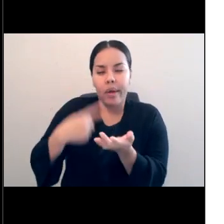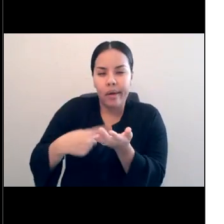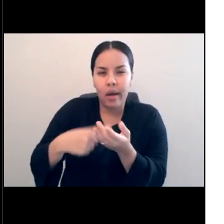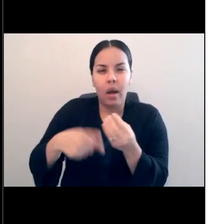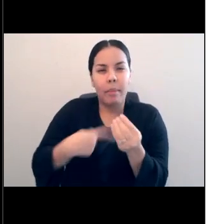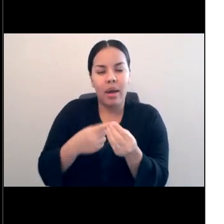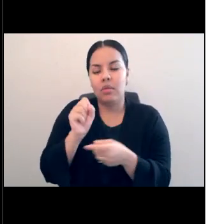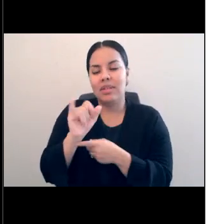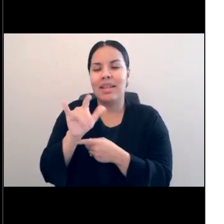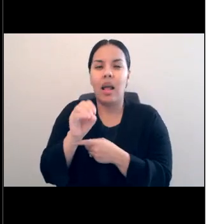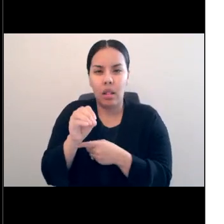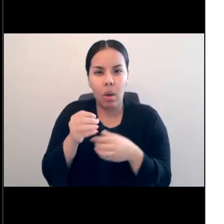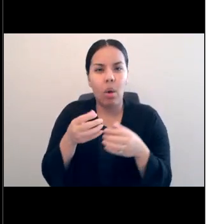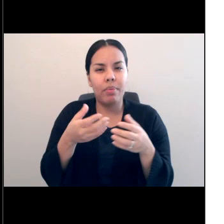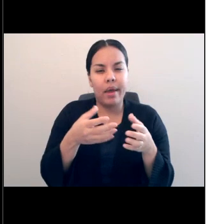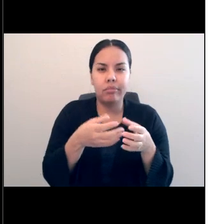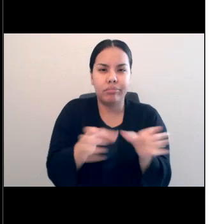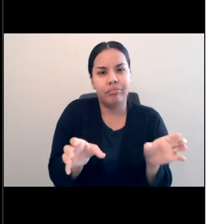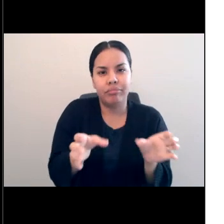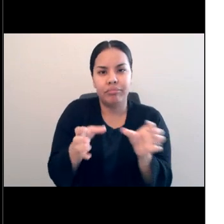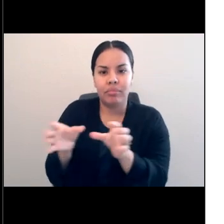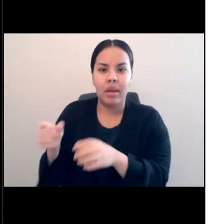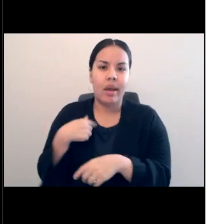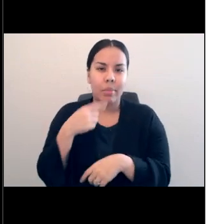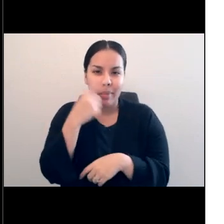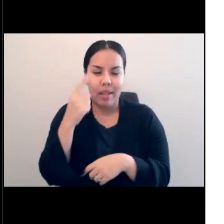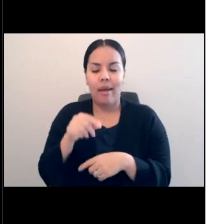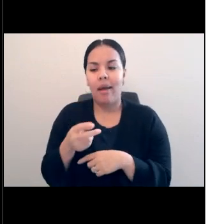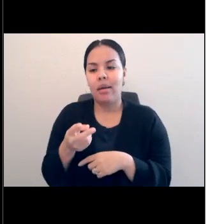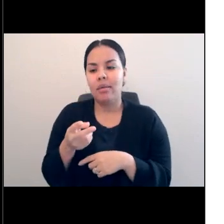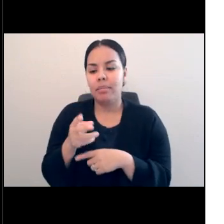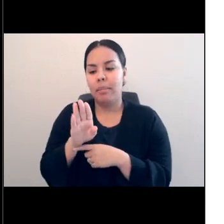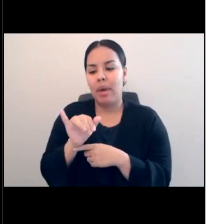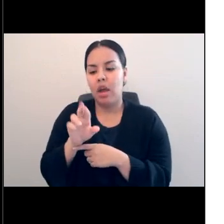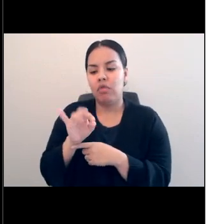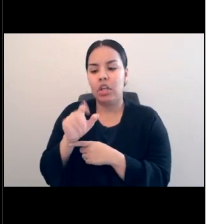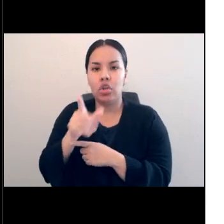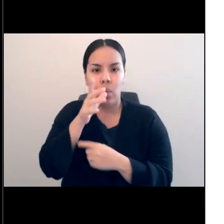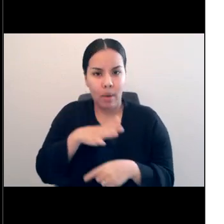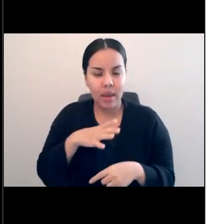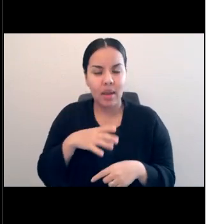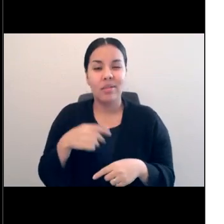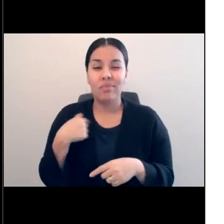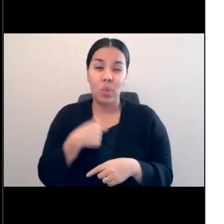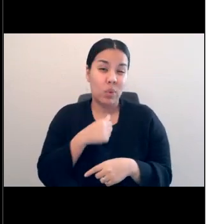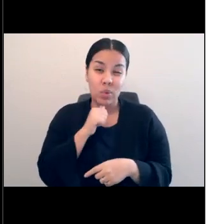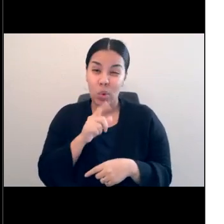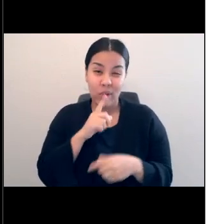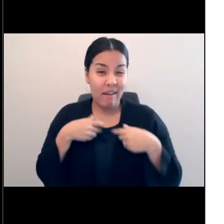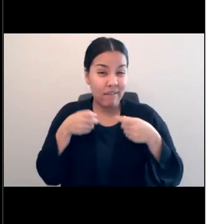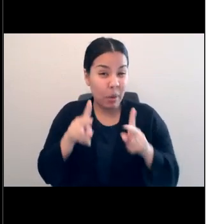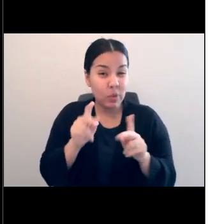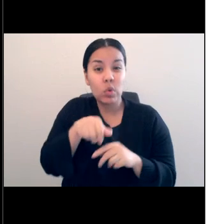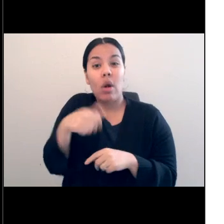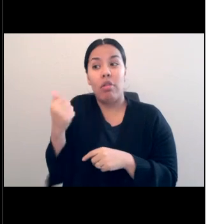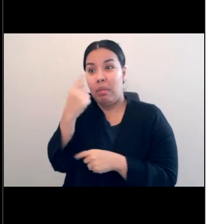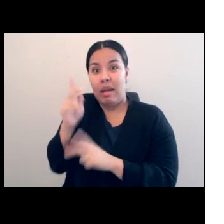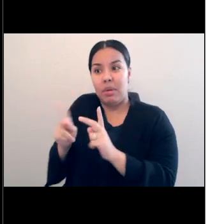specifically for me as a Black biracial woman, we don't really get the opportunity to have other Black people to talk to who